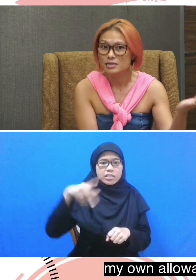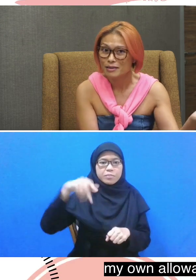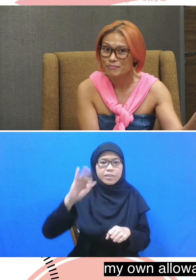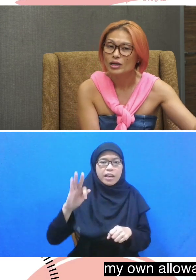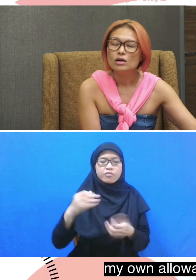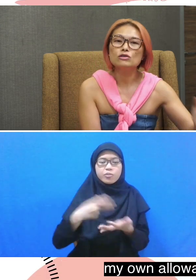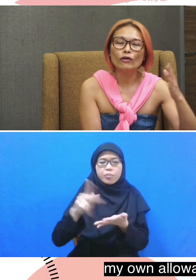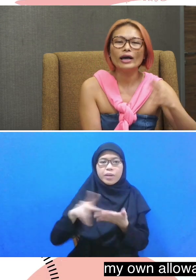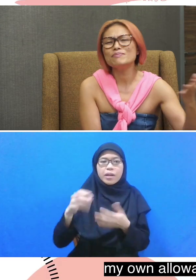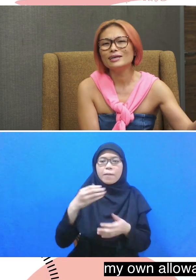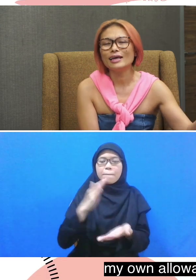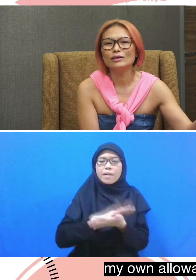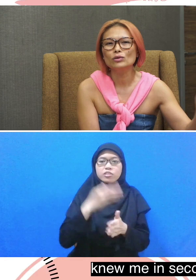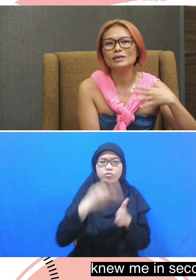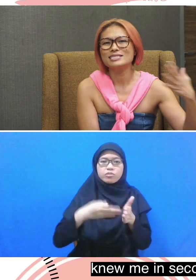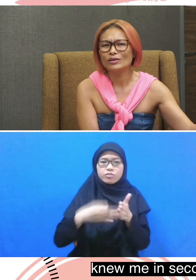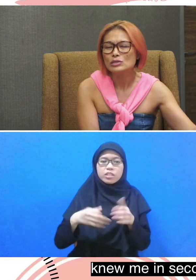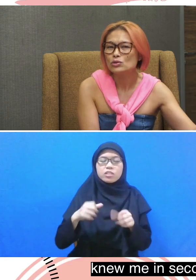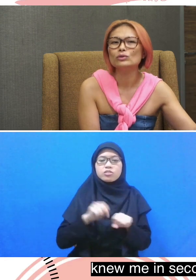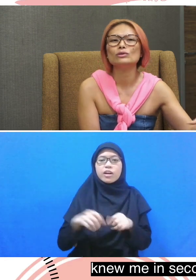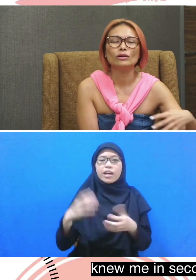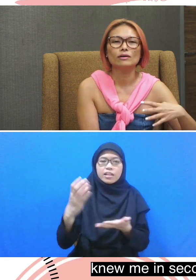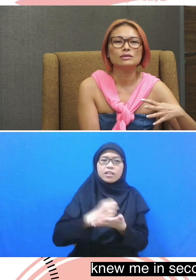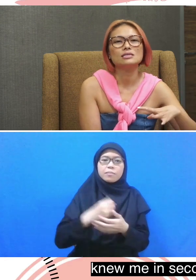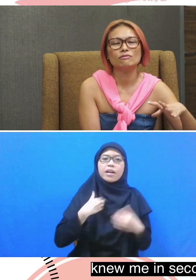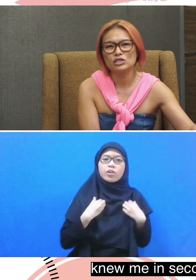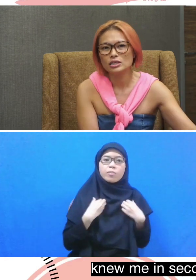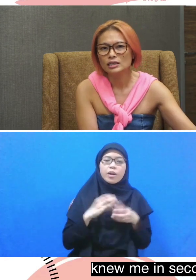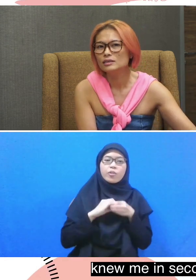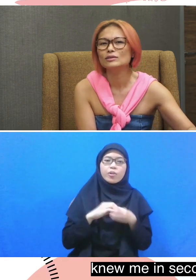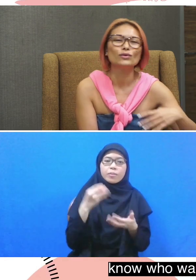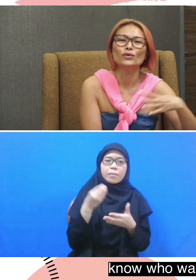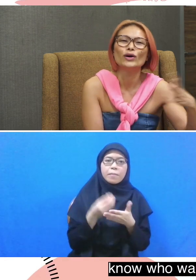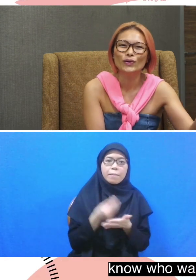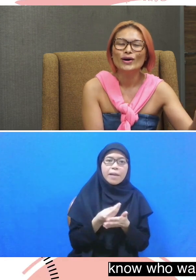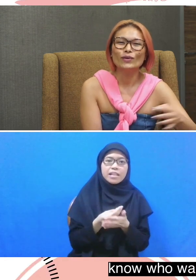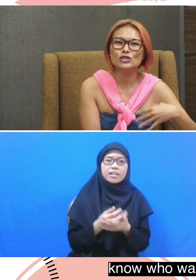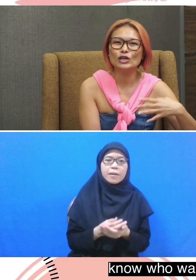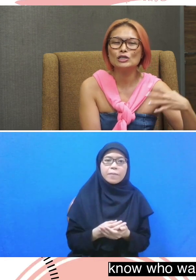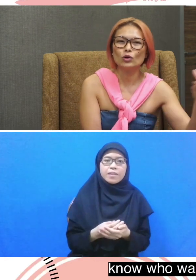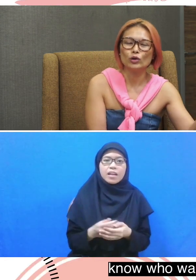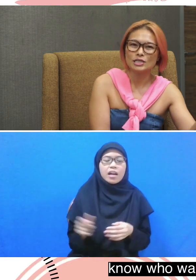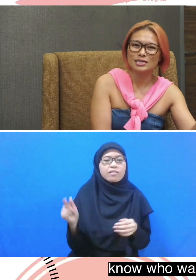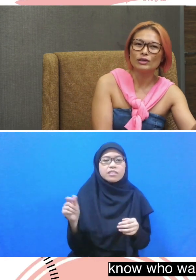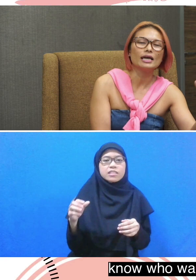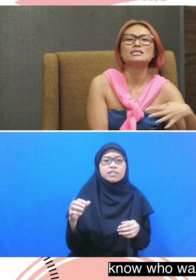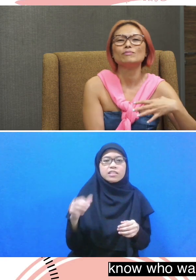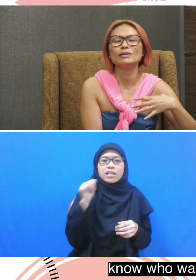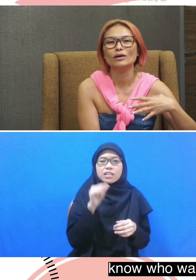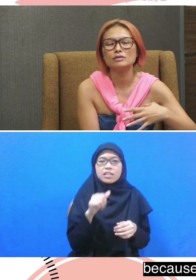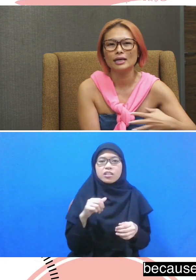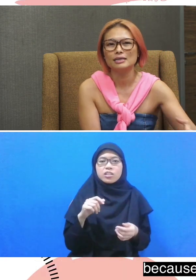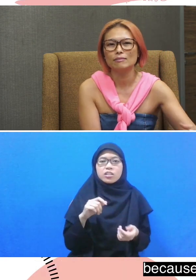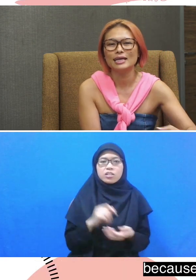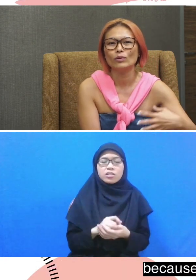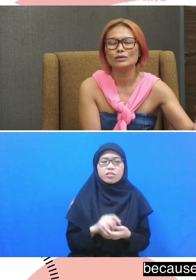working part-time. So for anybody that knew me in secondary school, you know, I was this flashy girl, you know, who was changing Swatch watches every day simply